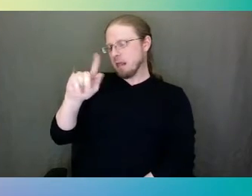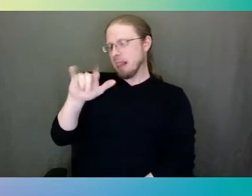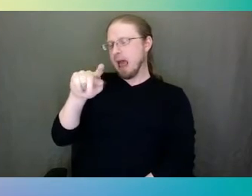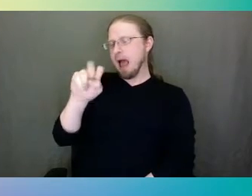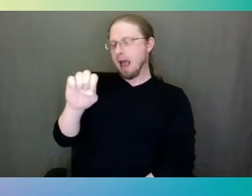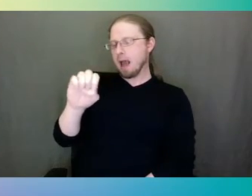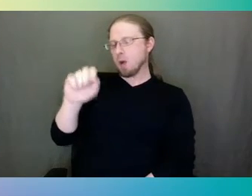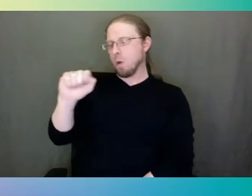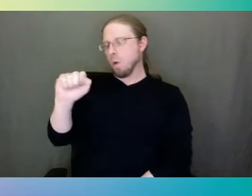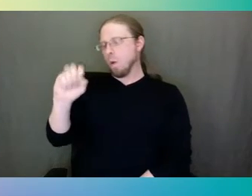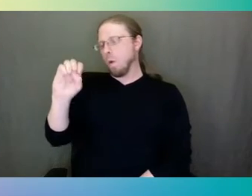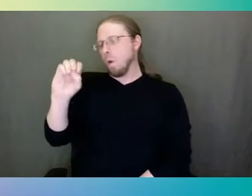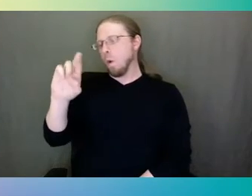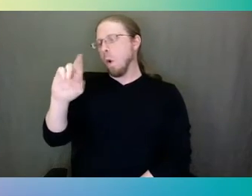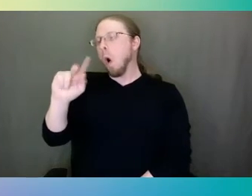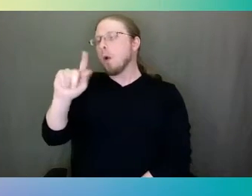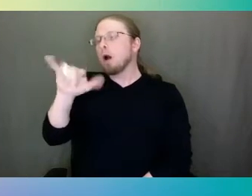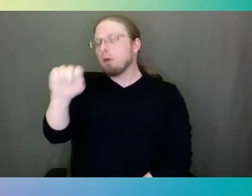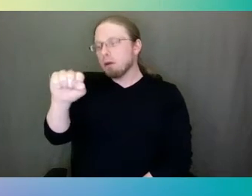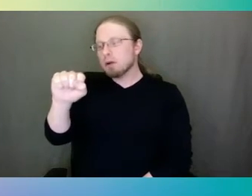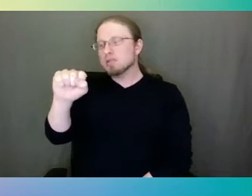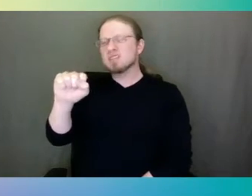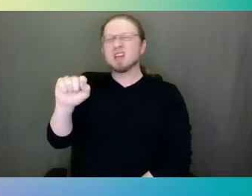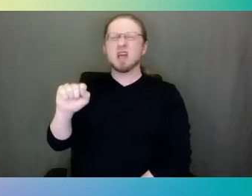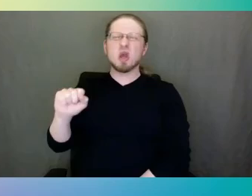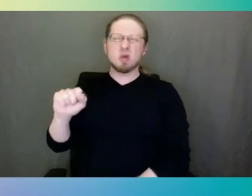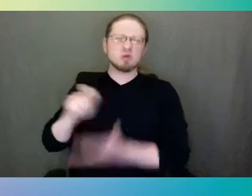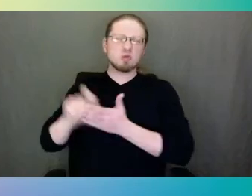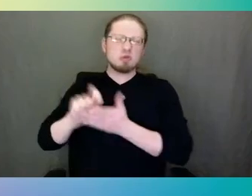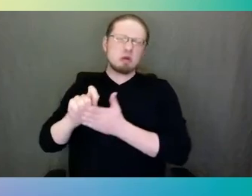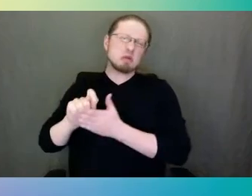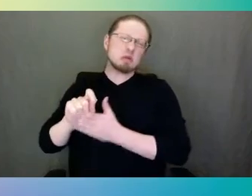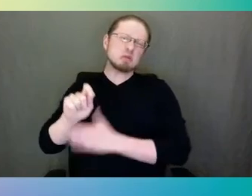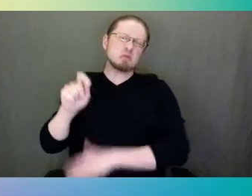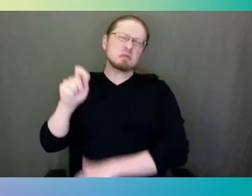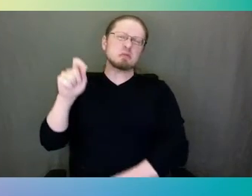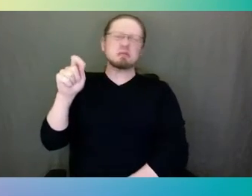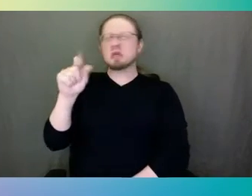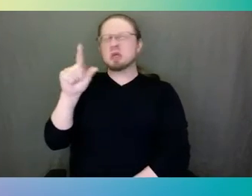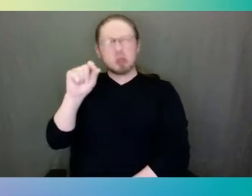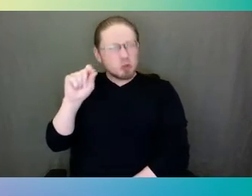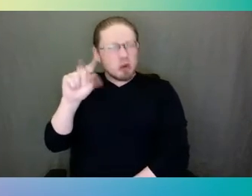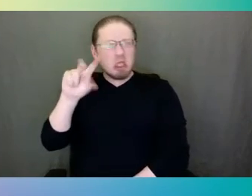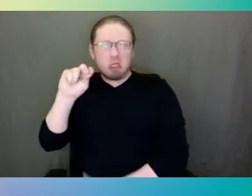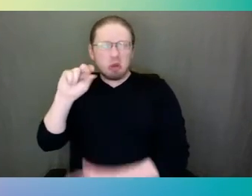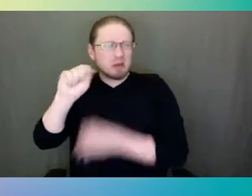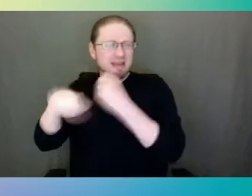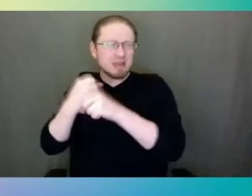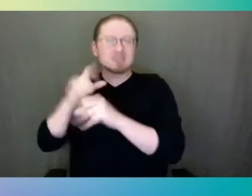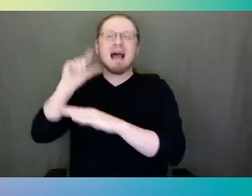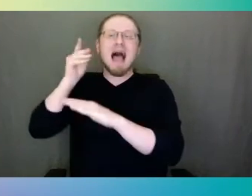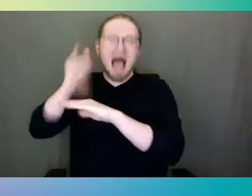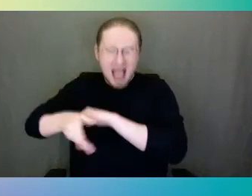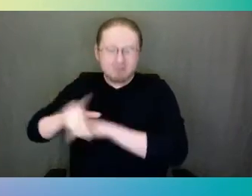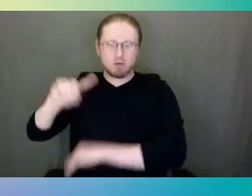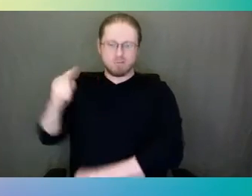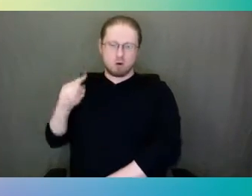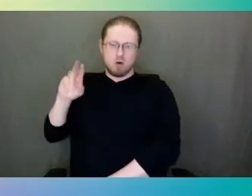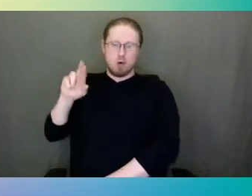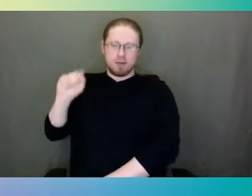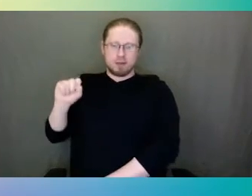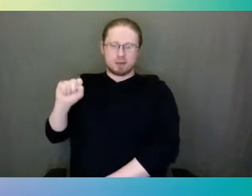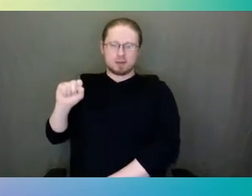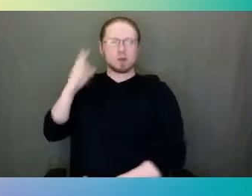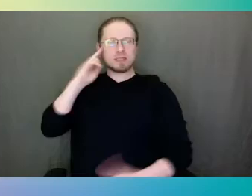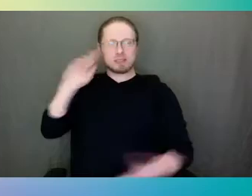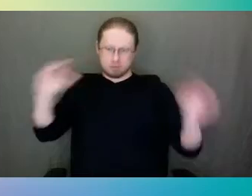decades after 1 Corinthians was written. And in it, we see two distinct sin lists. One is an